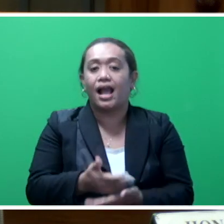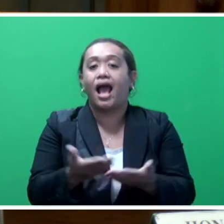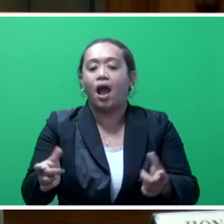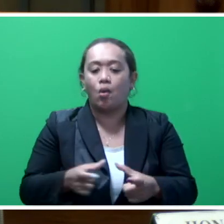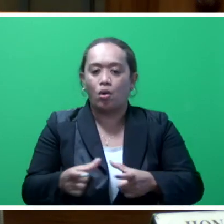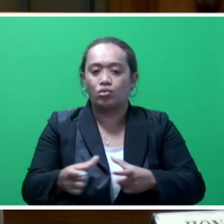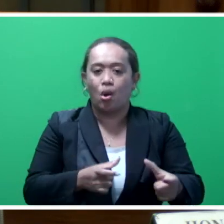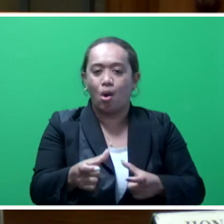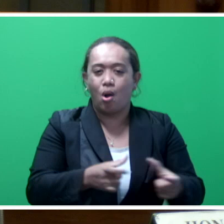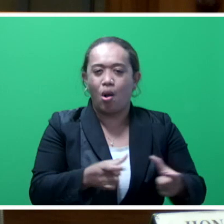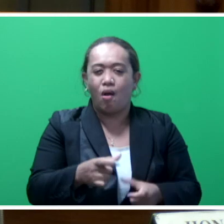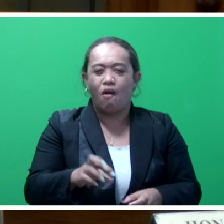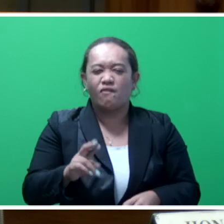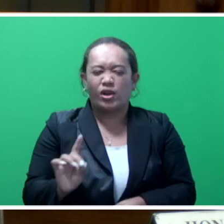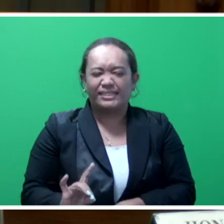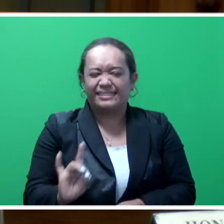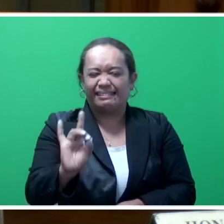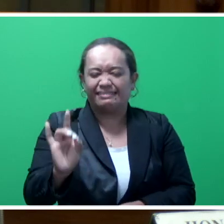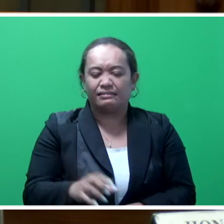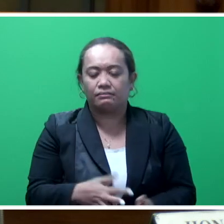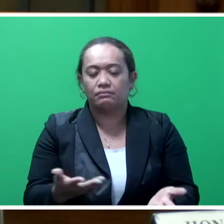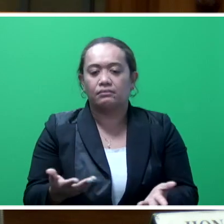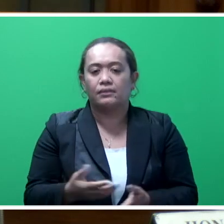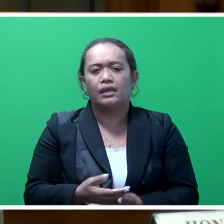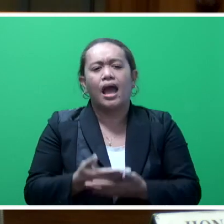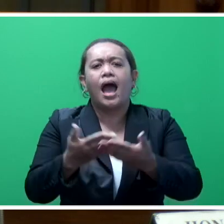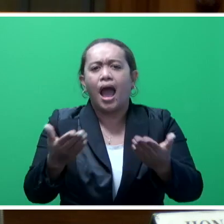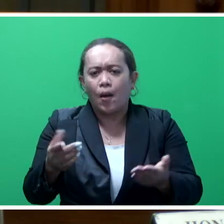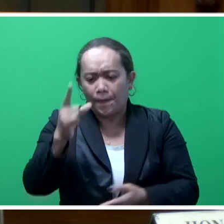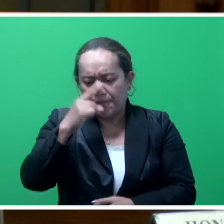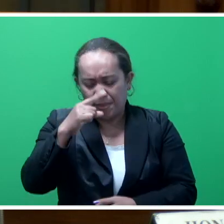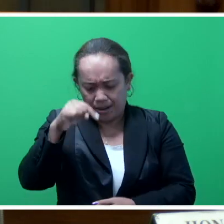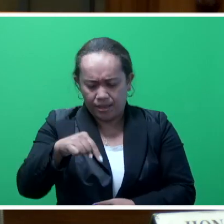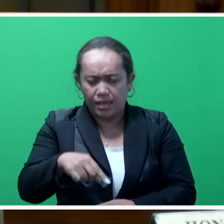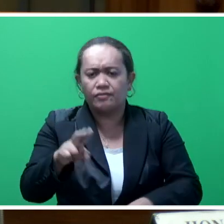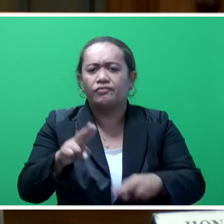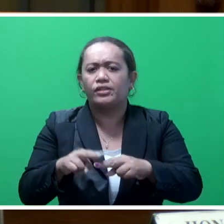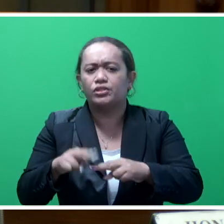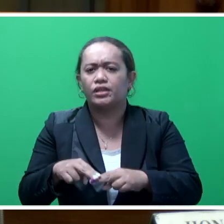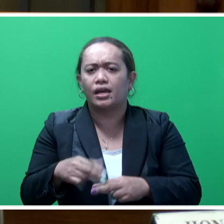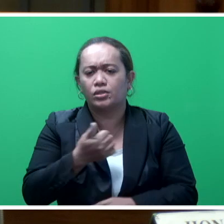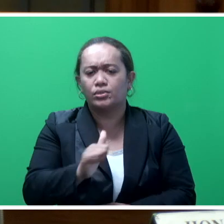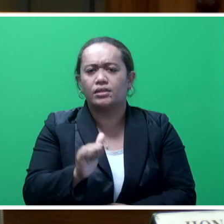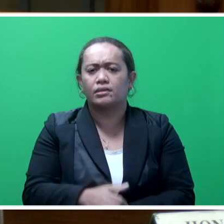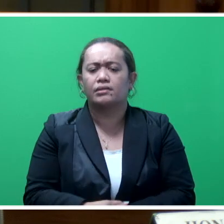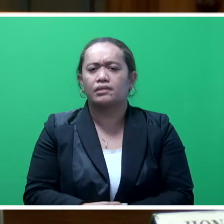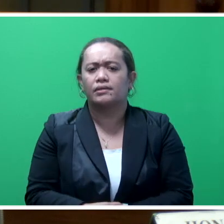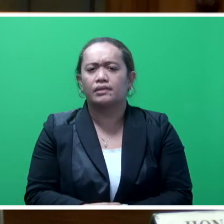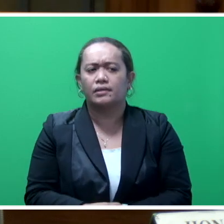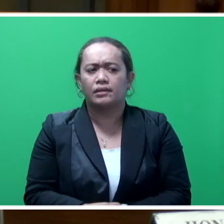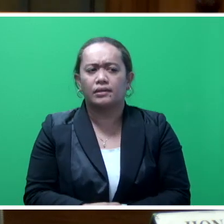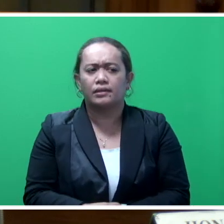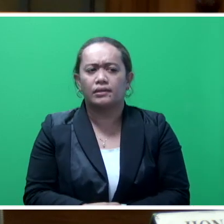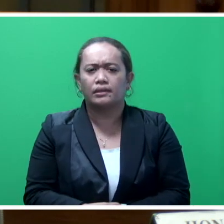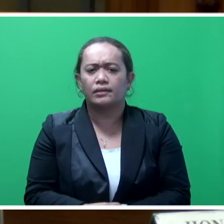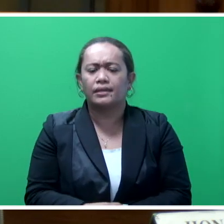diseases. Mr. Speaker said we've got the Tokay Agriculture, Aquaculture and Trade Corporation Association.